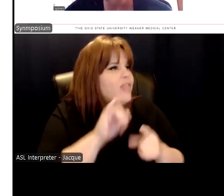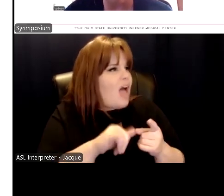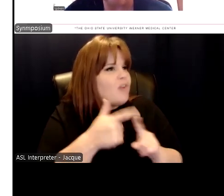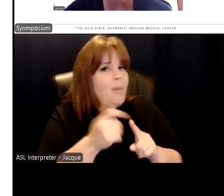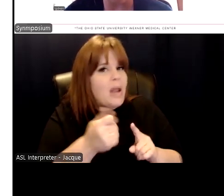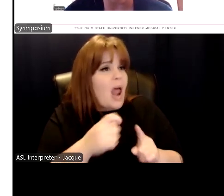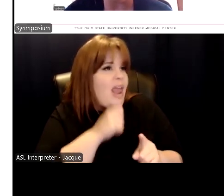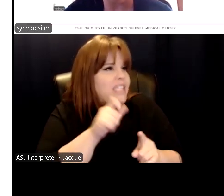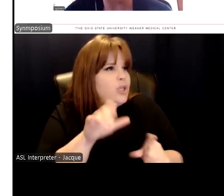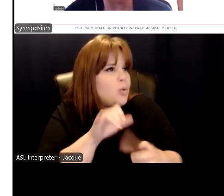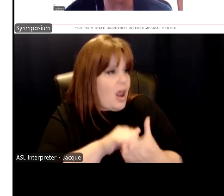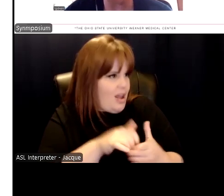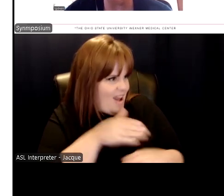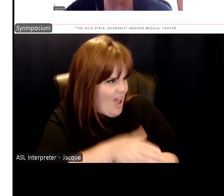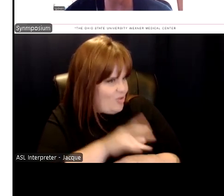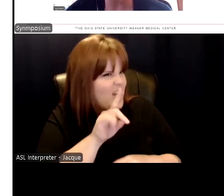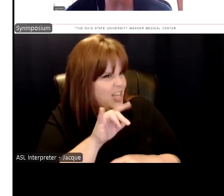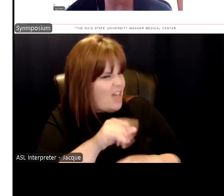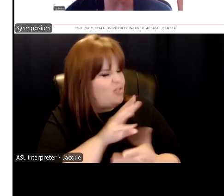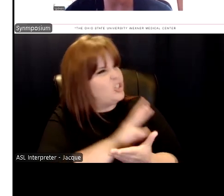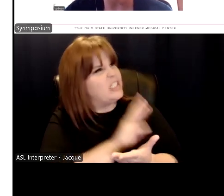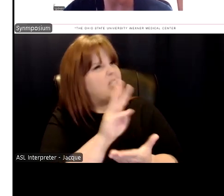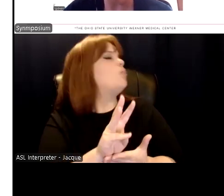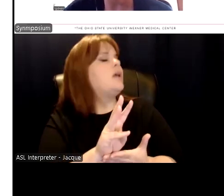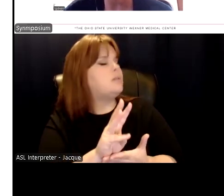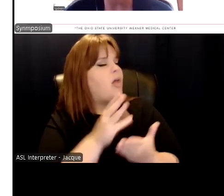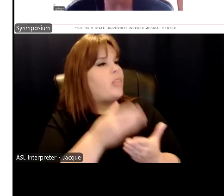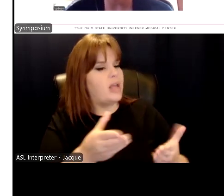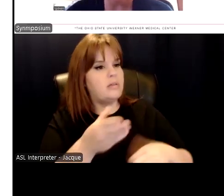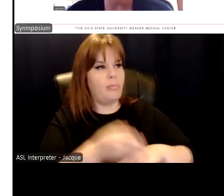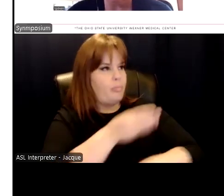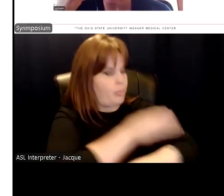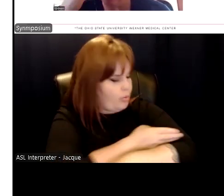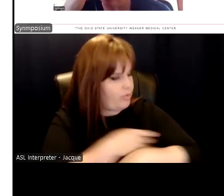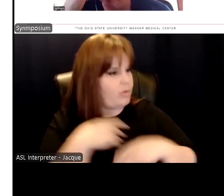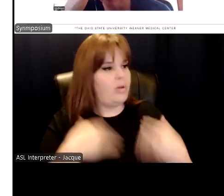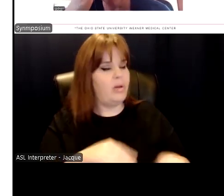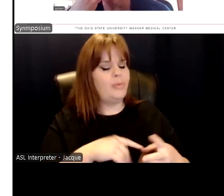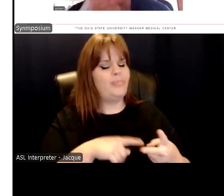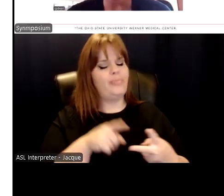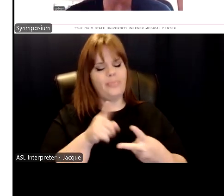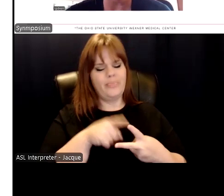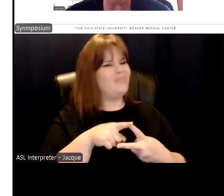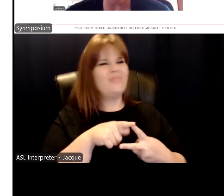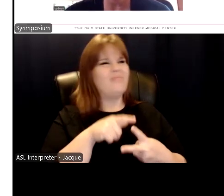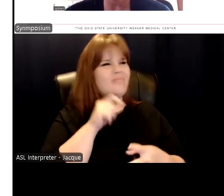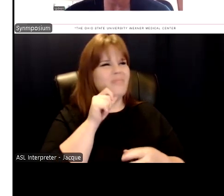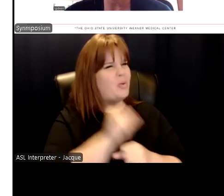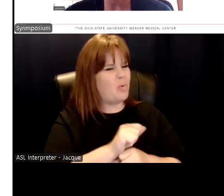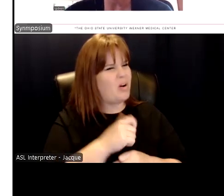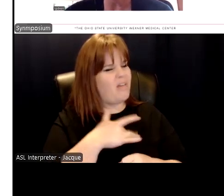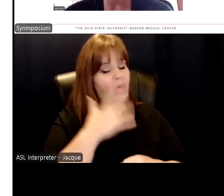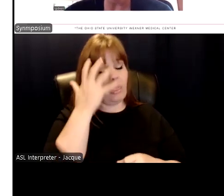after I did that, at your advice, for about 6 weeks, things did improve. Amantadine didn't work at all. It made me like